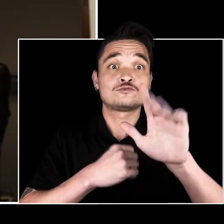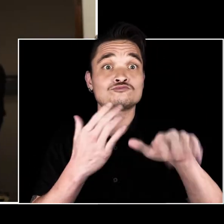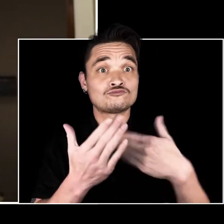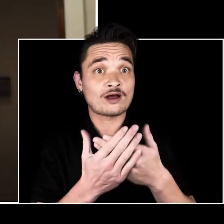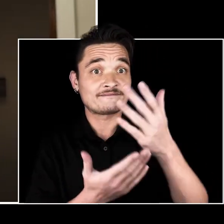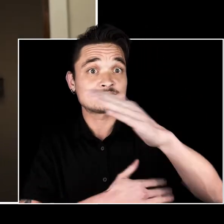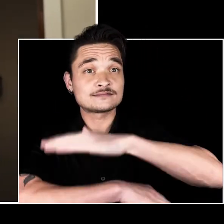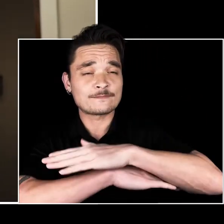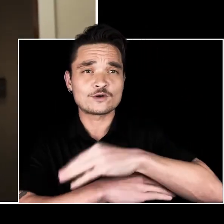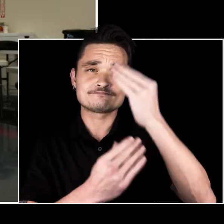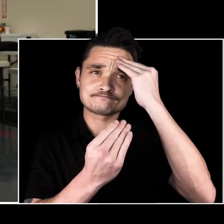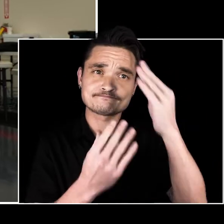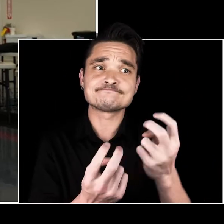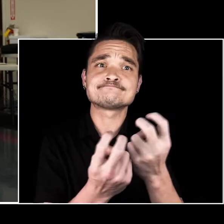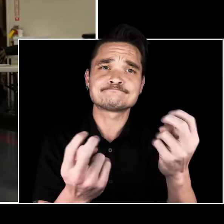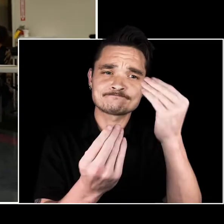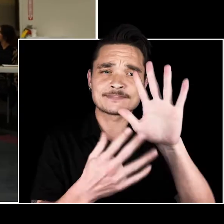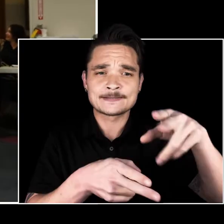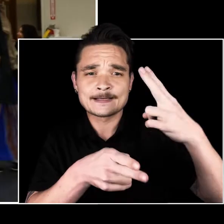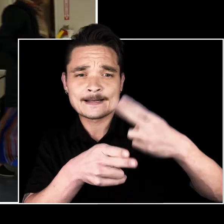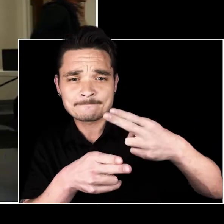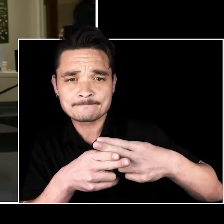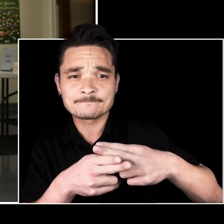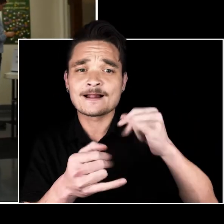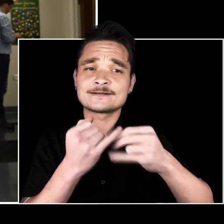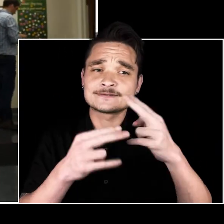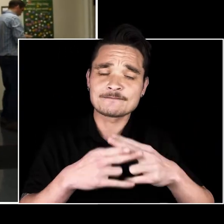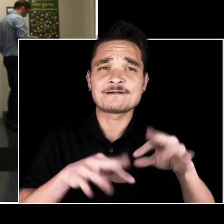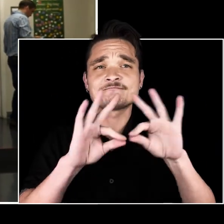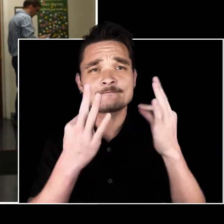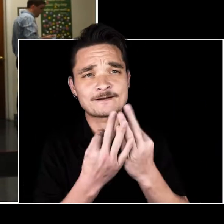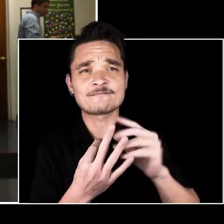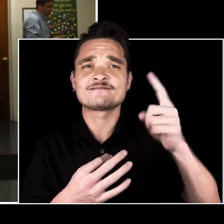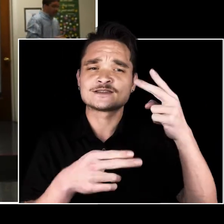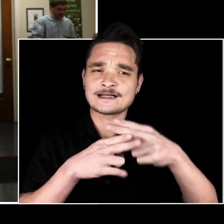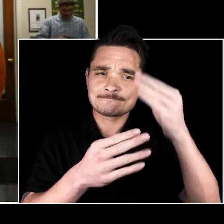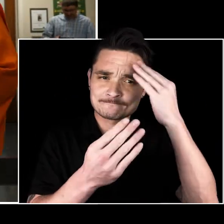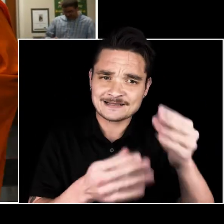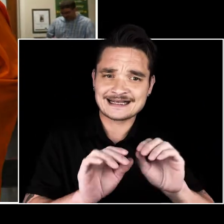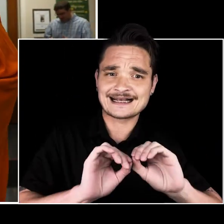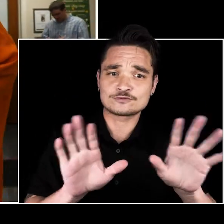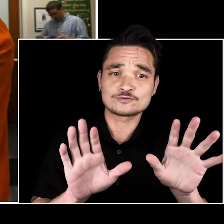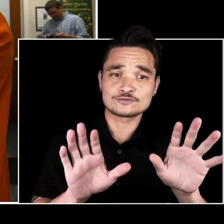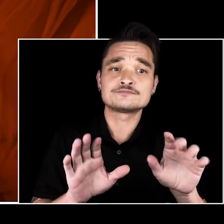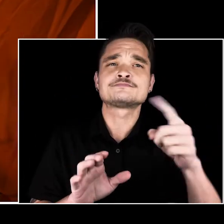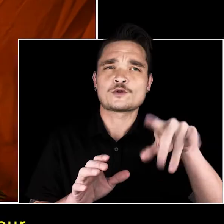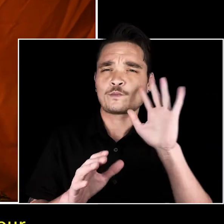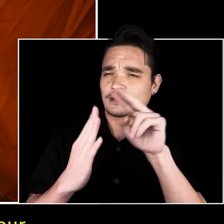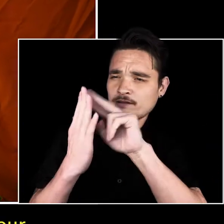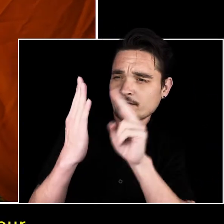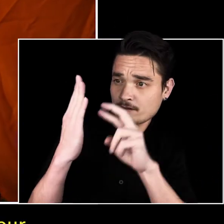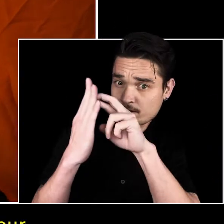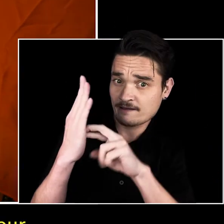When you get to the table, say your name clearly. Tell the staff your last name or family name first.